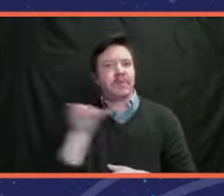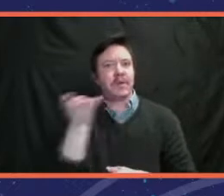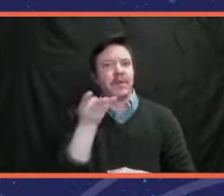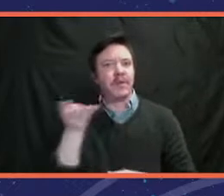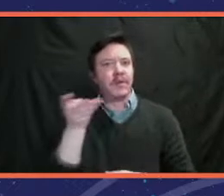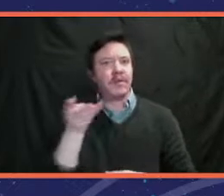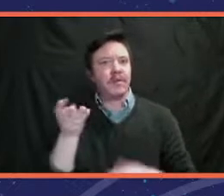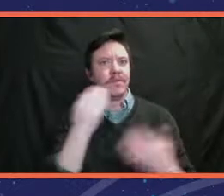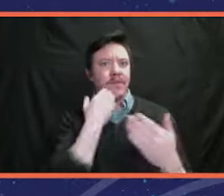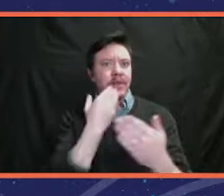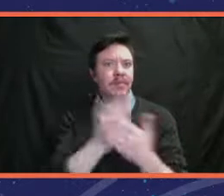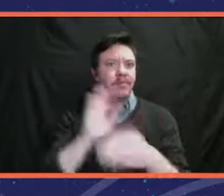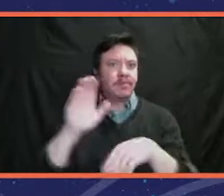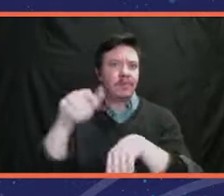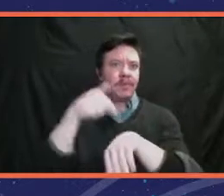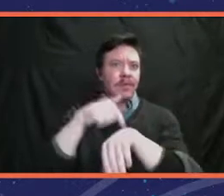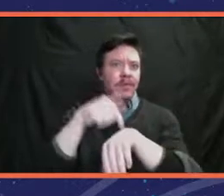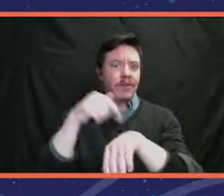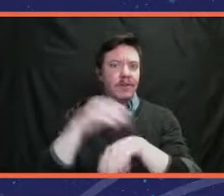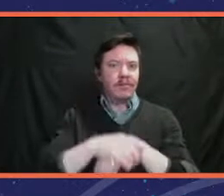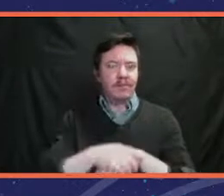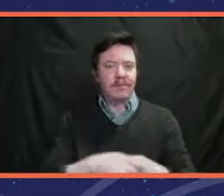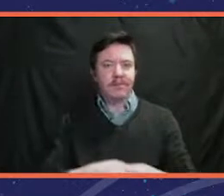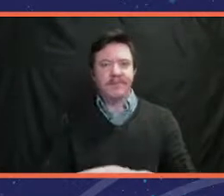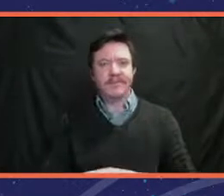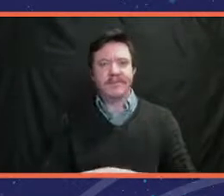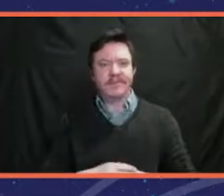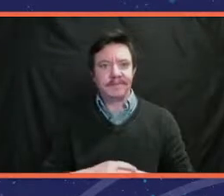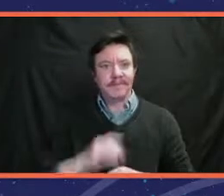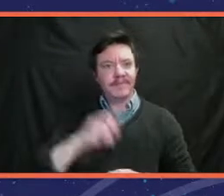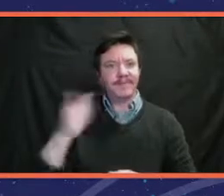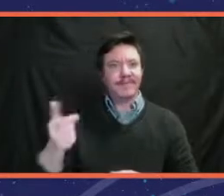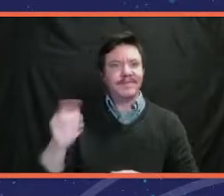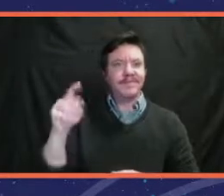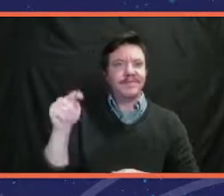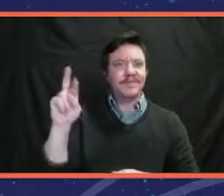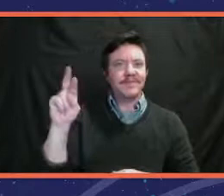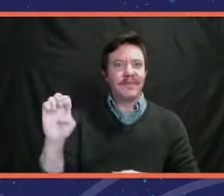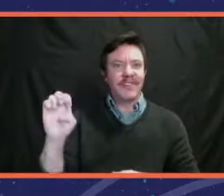I'm grateful that I get to share the space with y'all. Hand it over back to Trey.